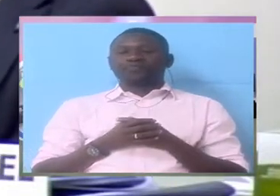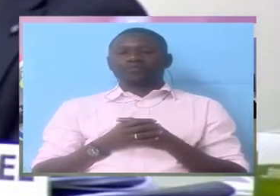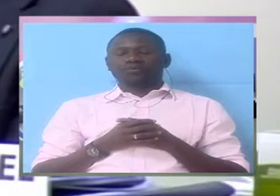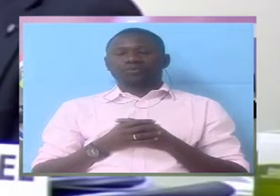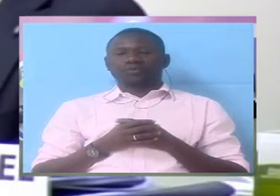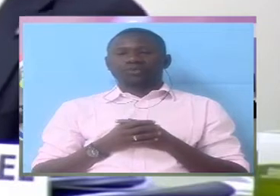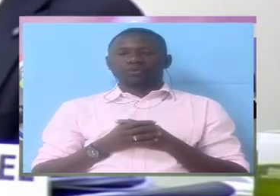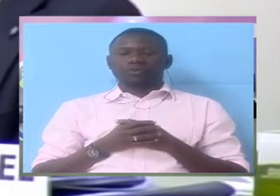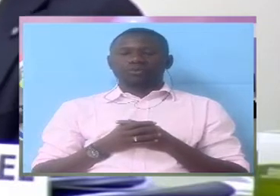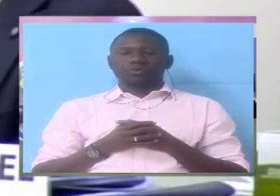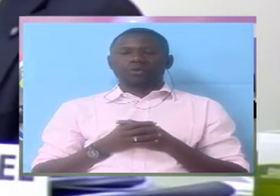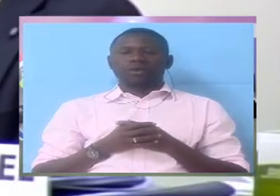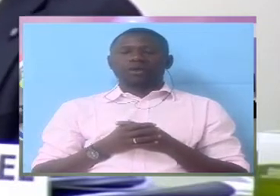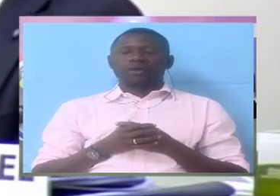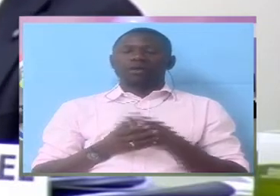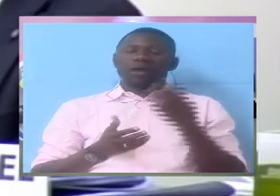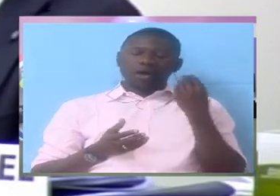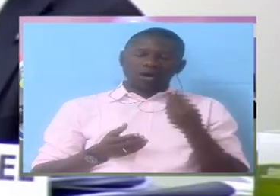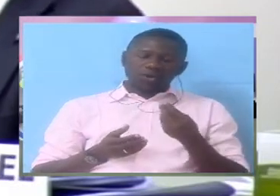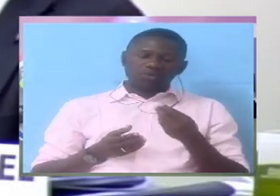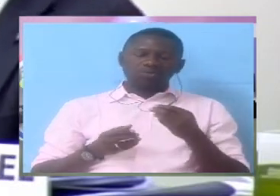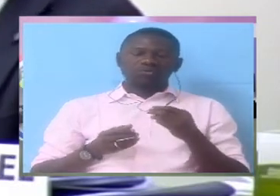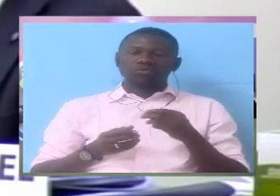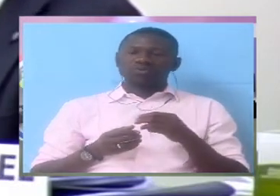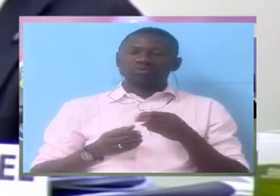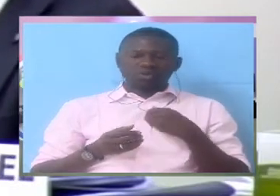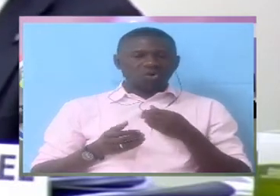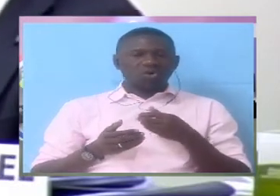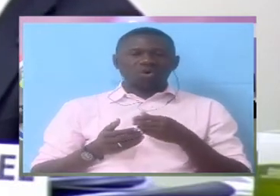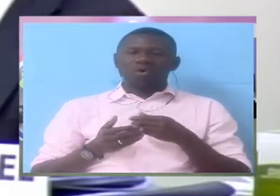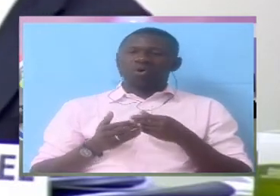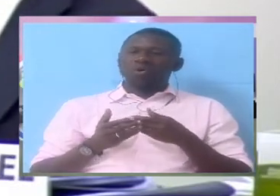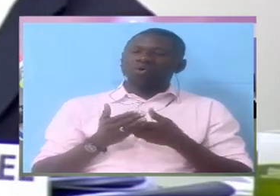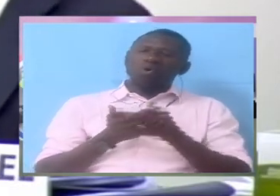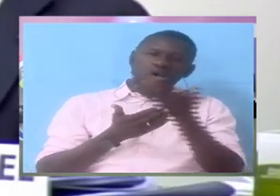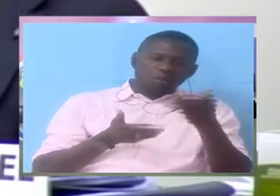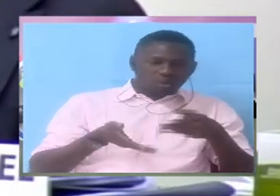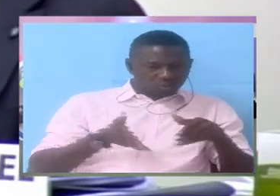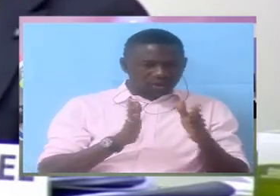how much would ordinarily come to the director of operations.